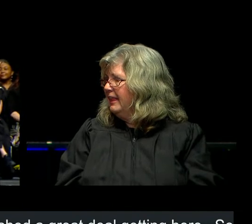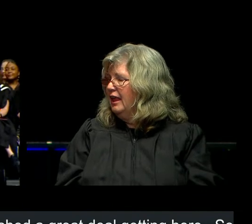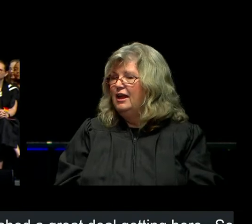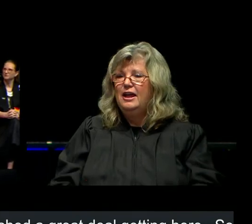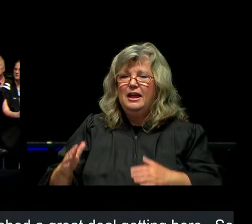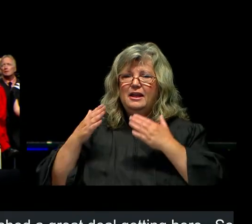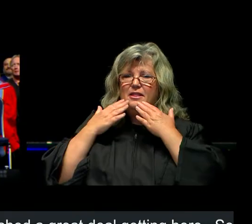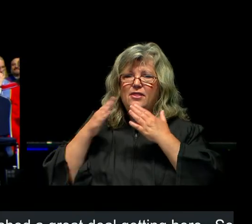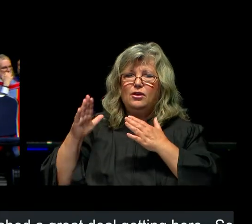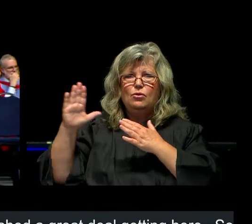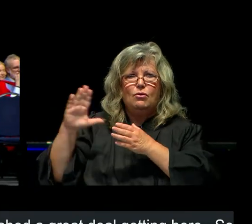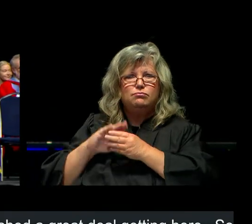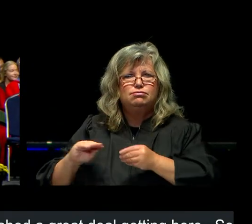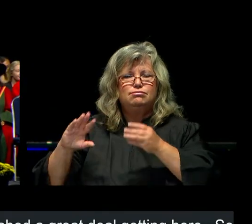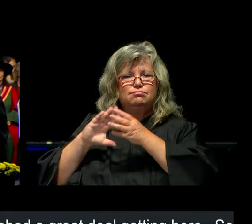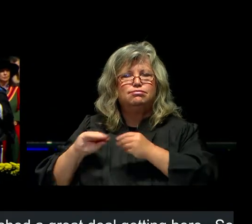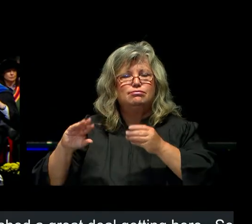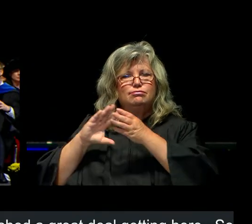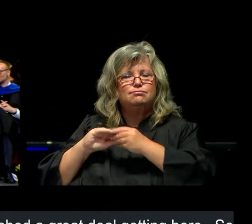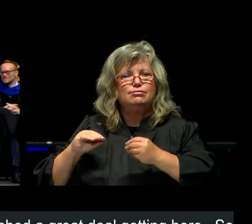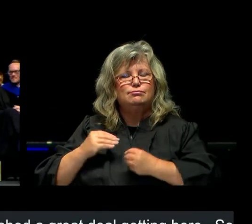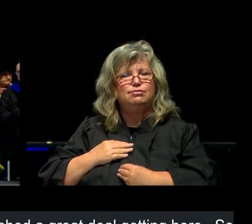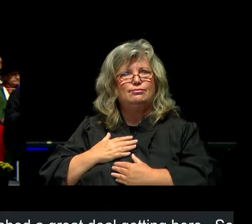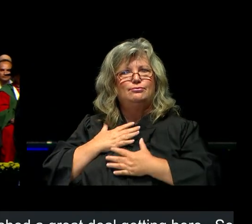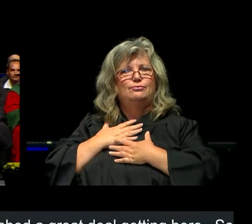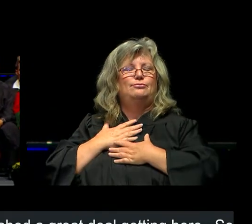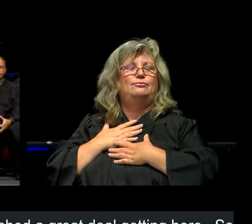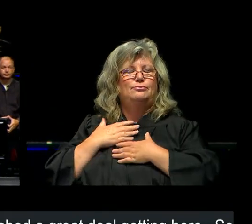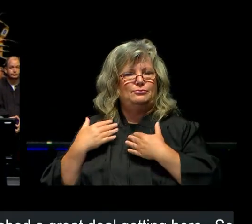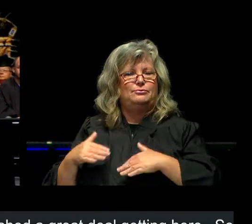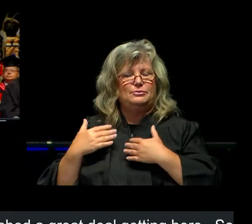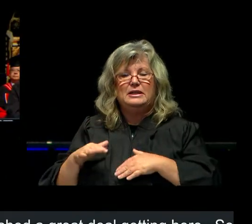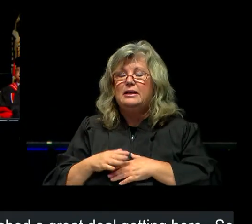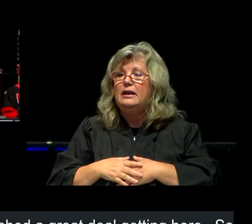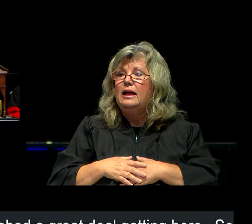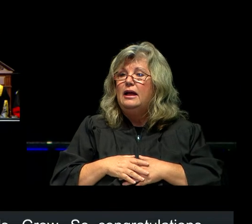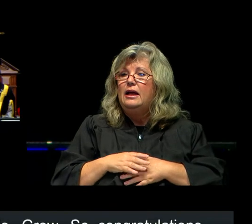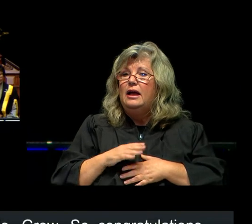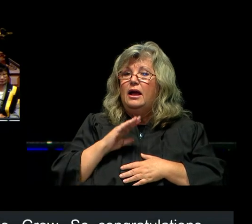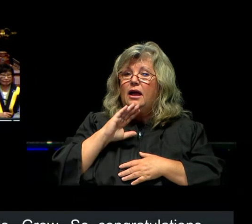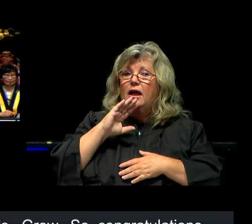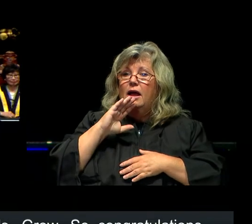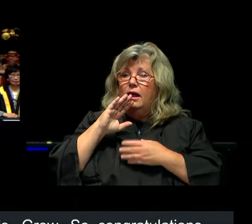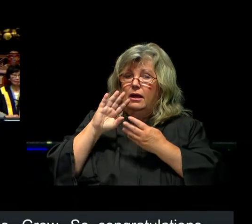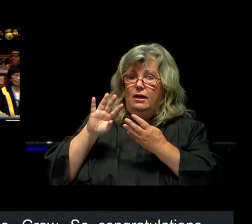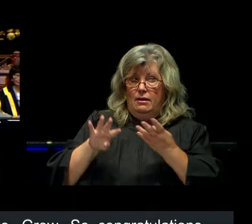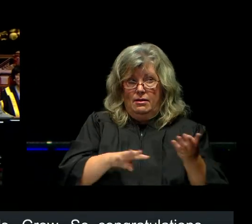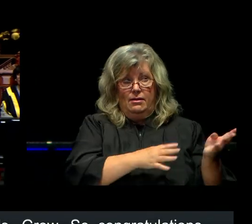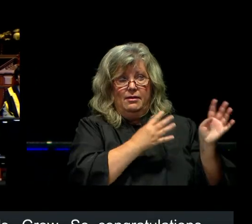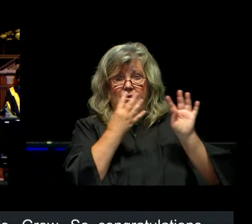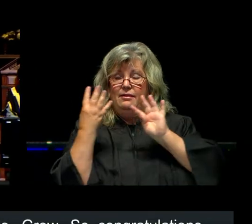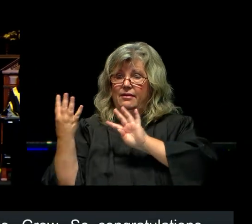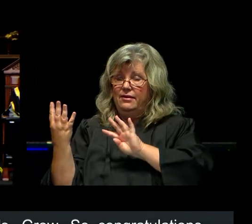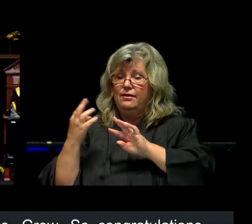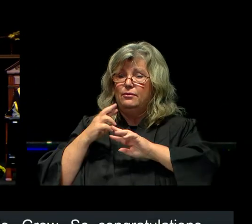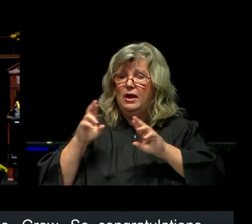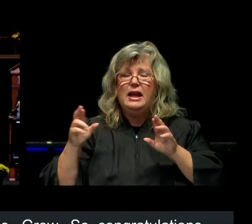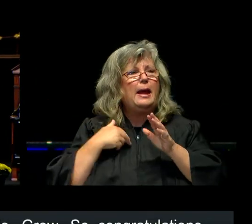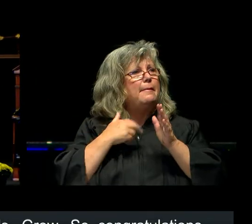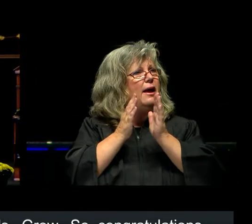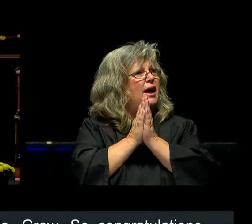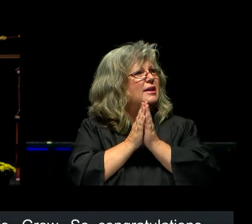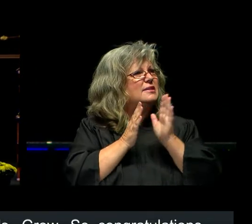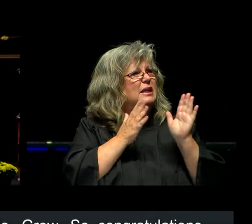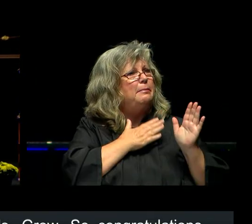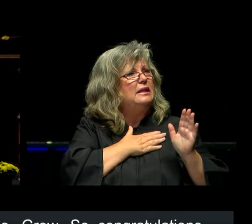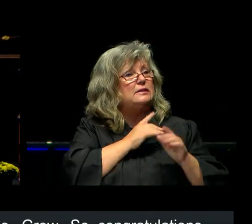Thank you for your inspiring words, Dr. England. As our graduands prepare to come forward, I will take this opportunity to request that you